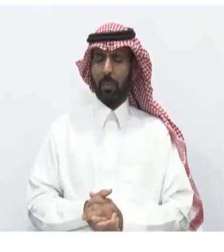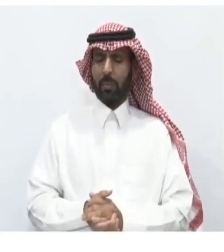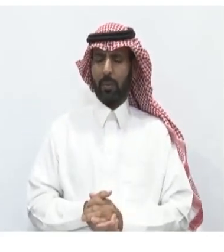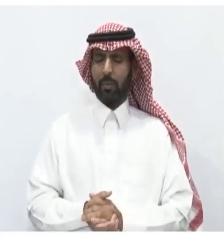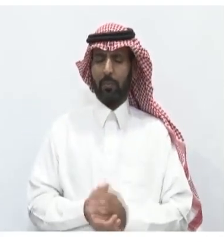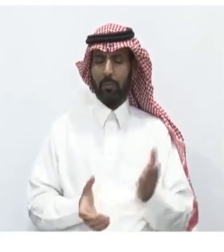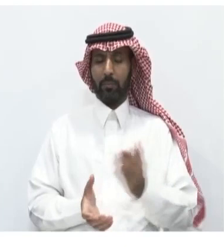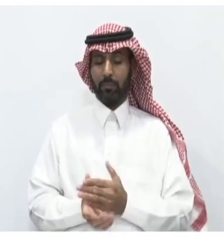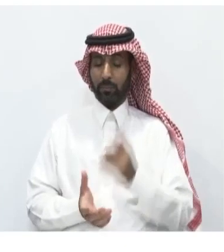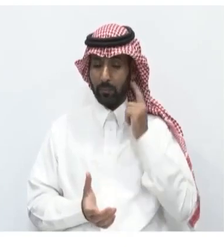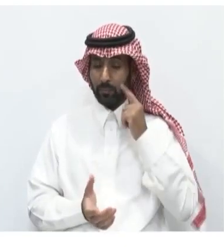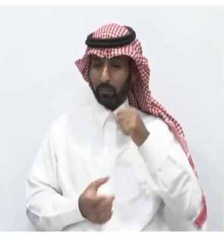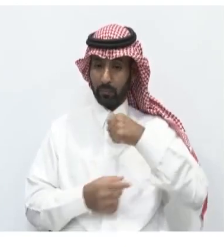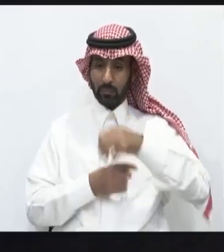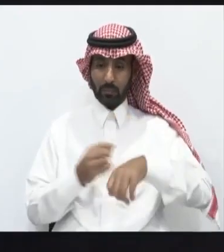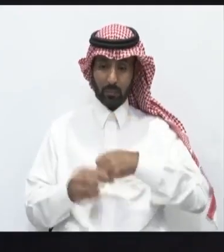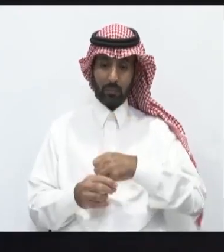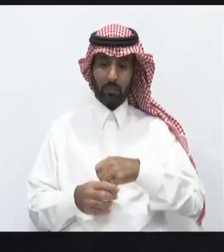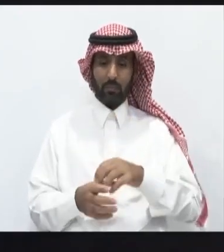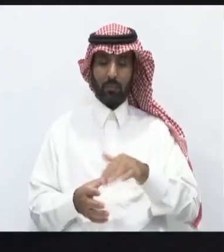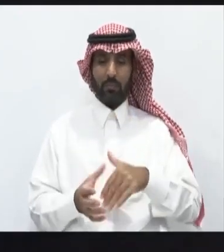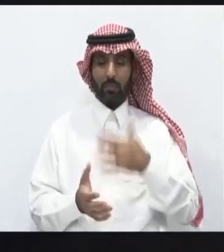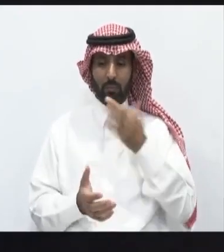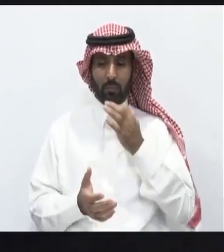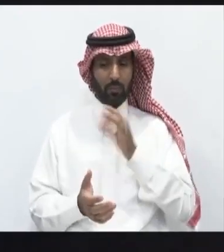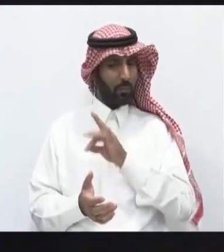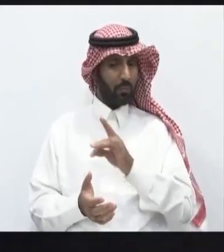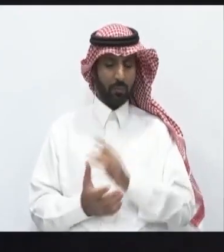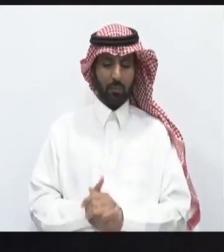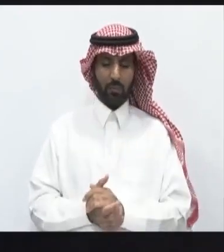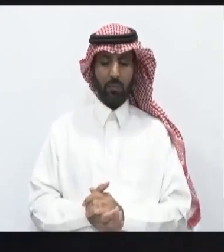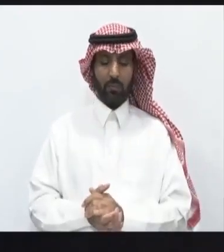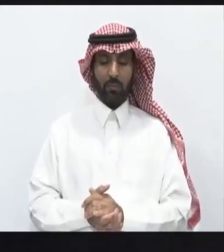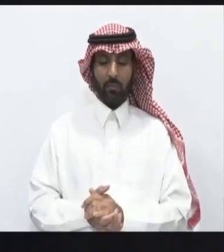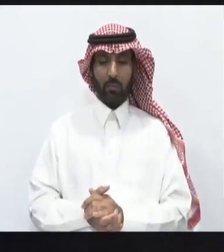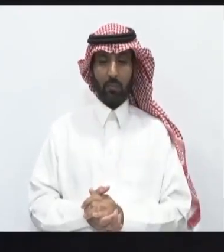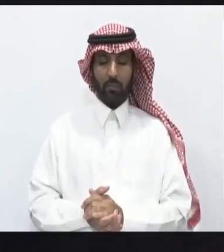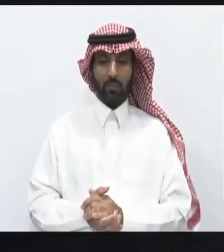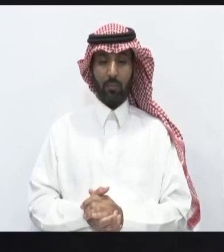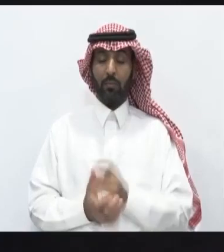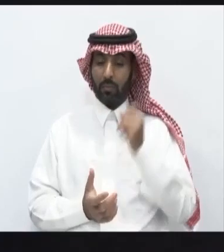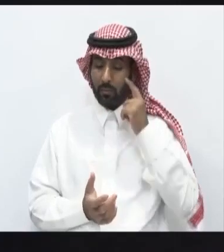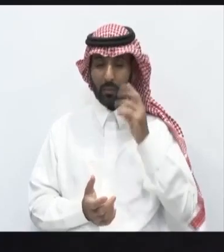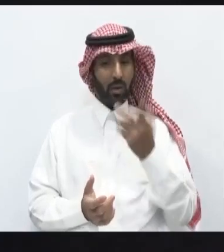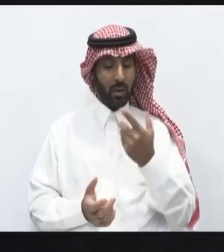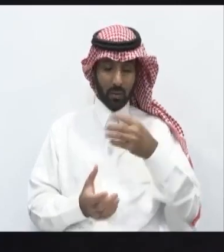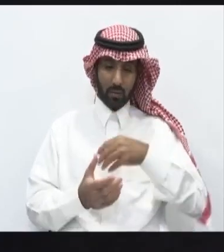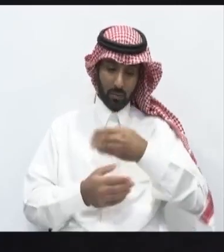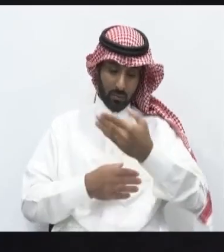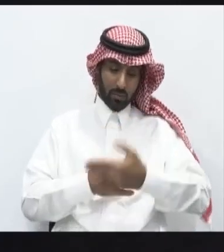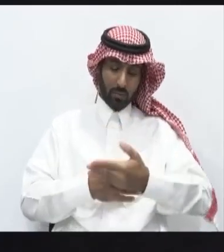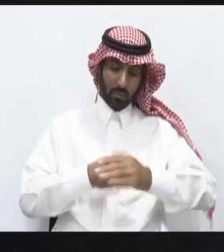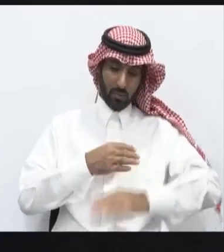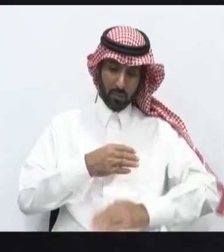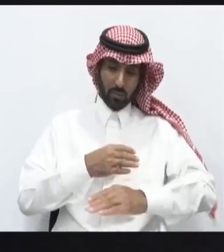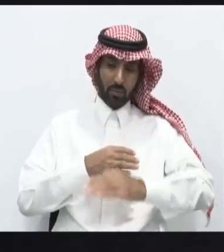So now we know that backpacking isn't as easy as we thought. Even the order of how you put your things in